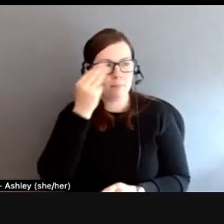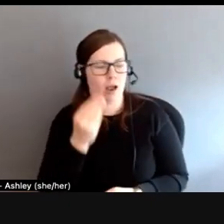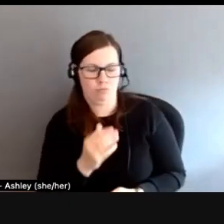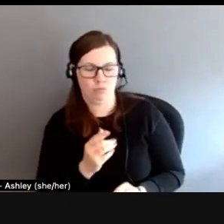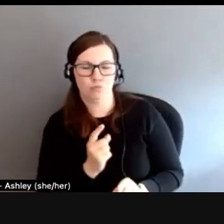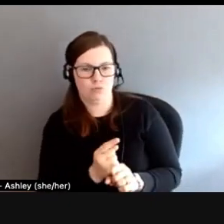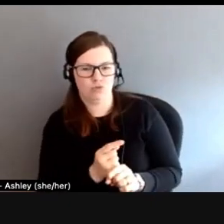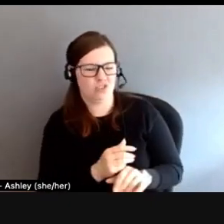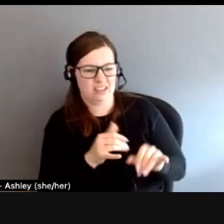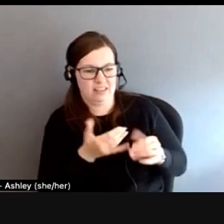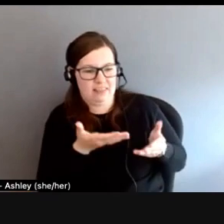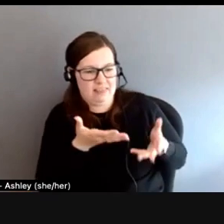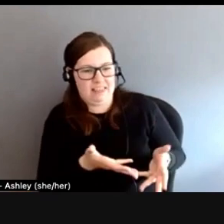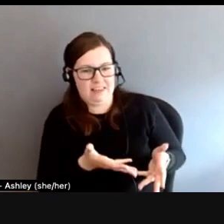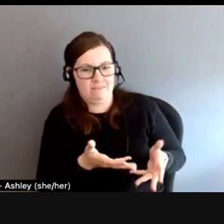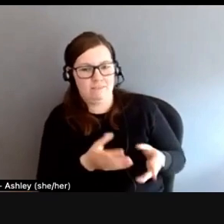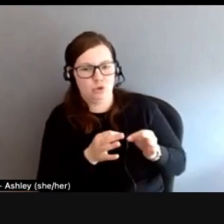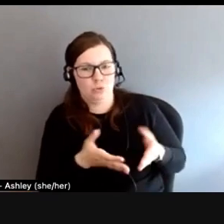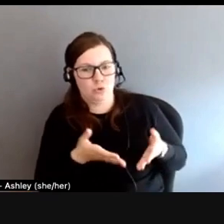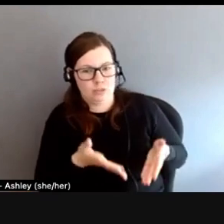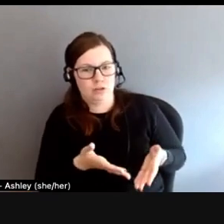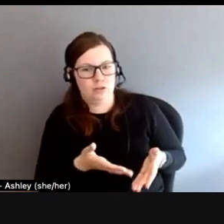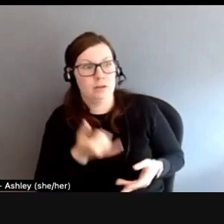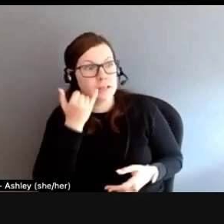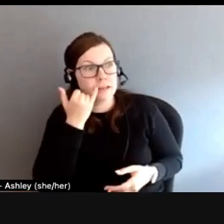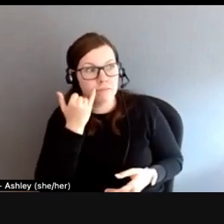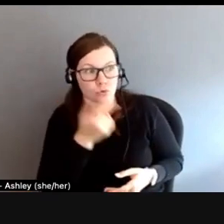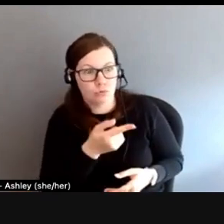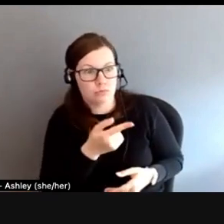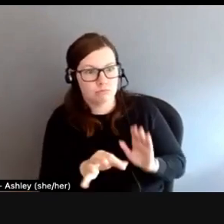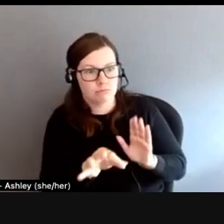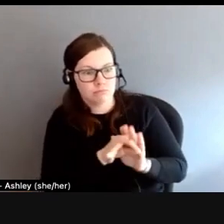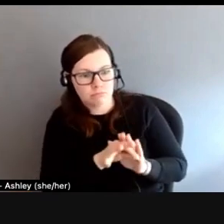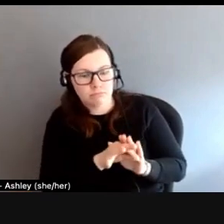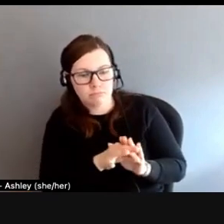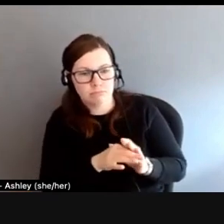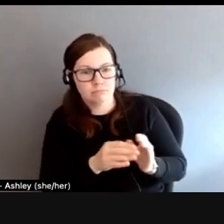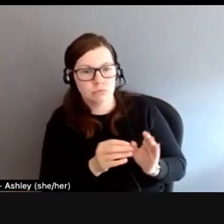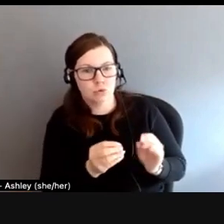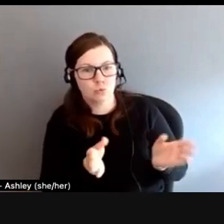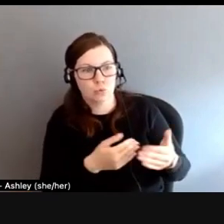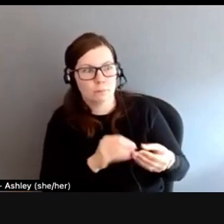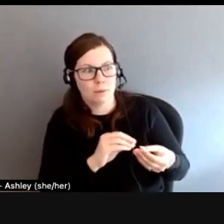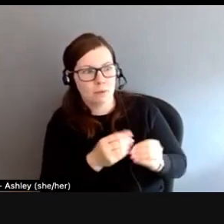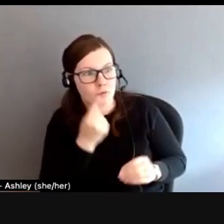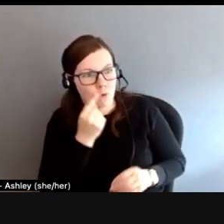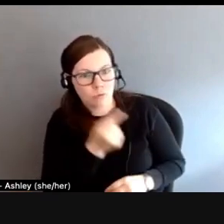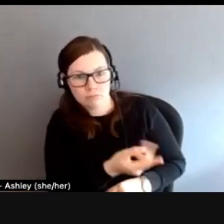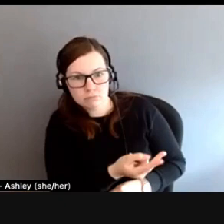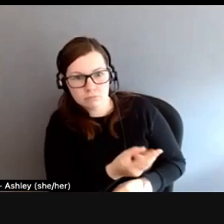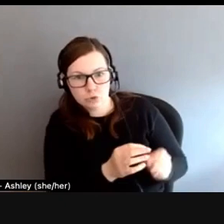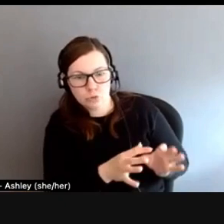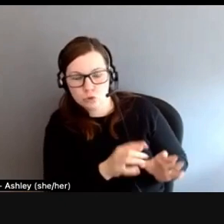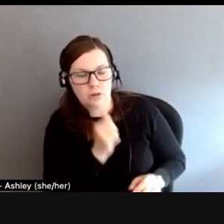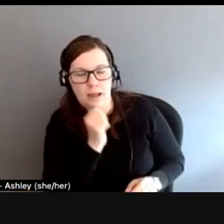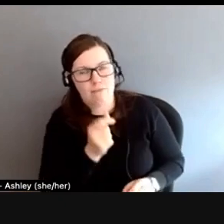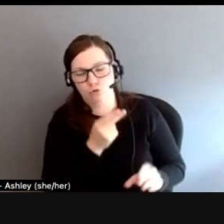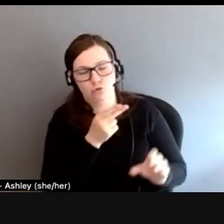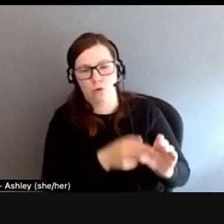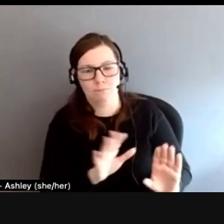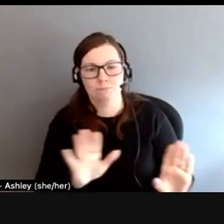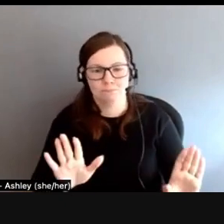just don't have to join. Okay. They just don't join the session, the breakout. Okay, you have been assigned to rooms, just don't go there. Okay, all